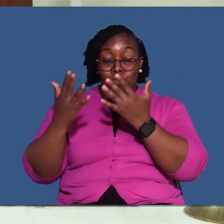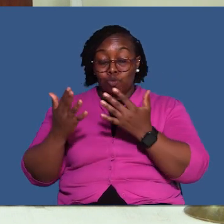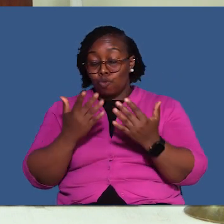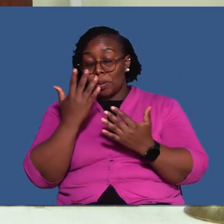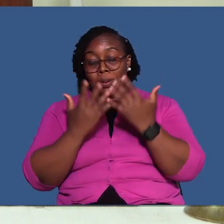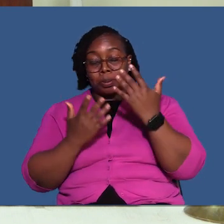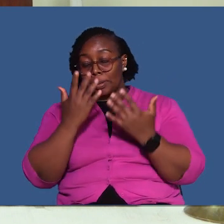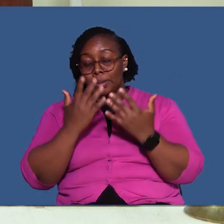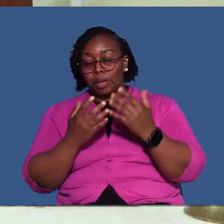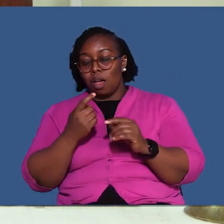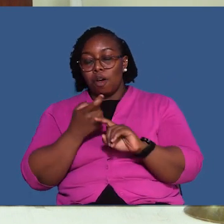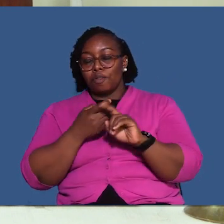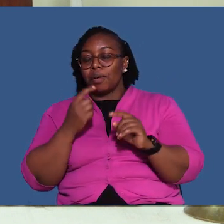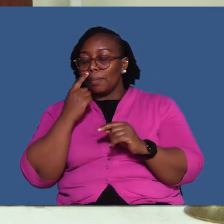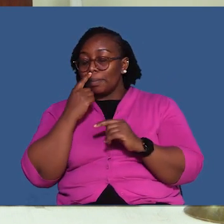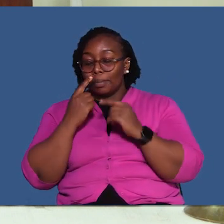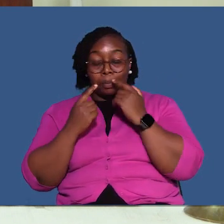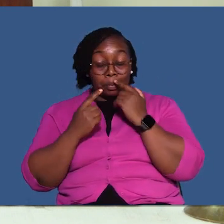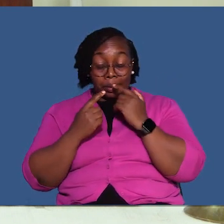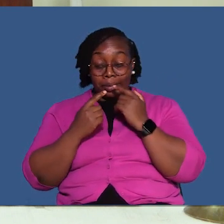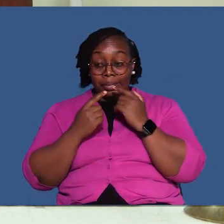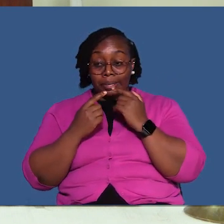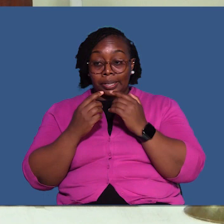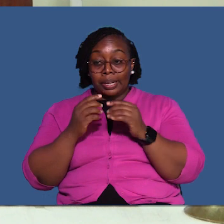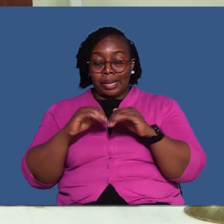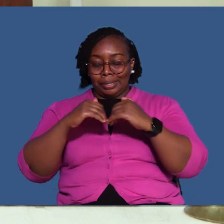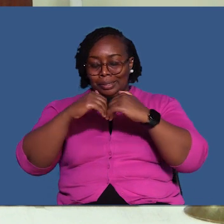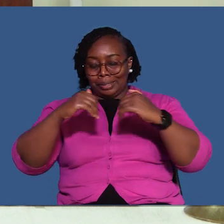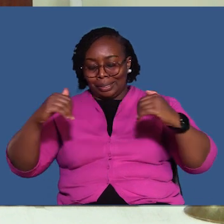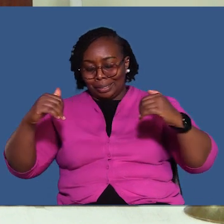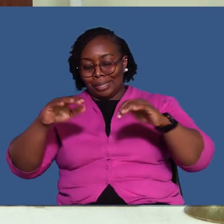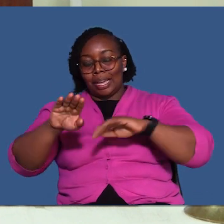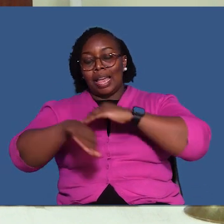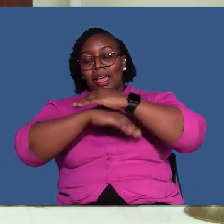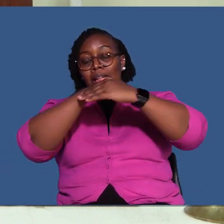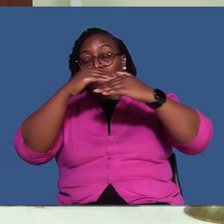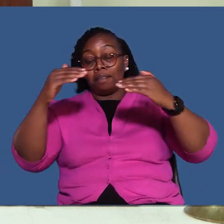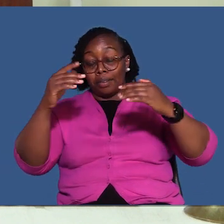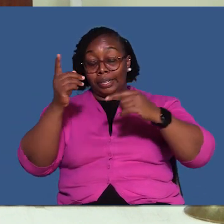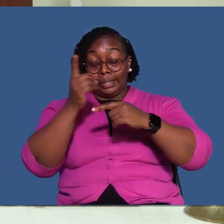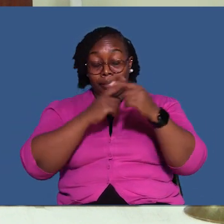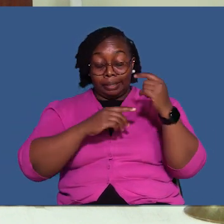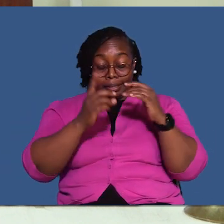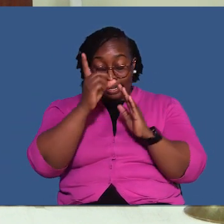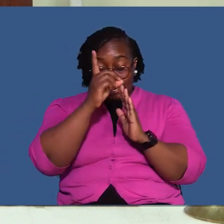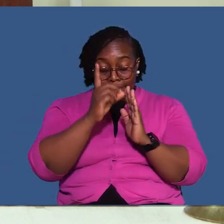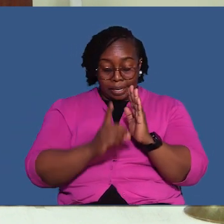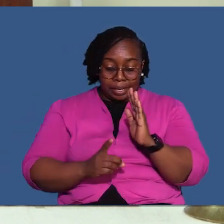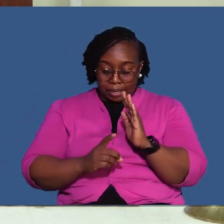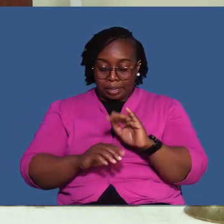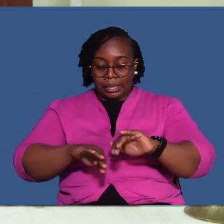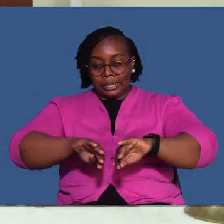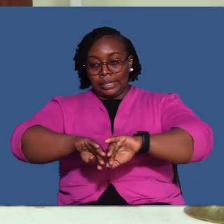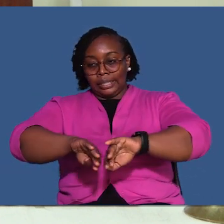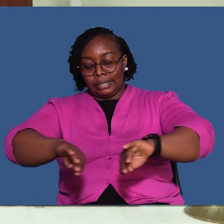from his nostrils, parting the heavens and coming down in order to scatter